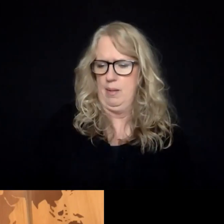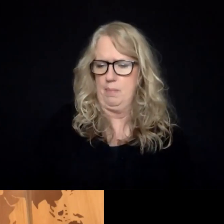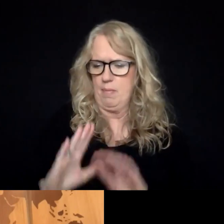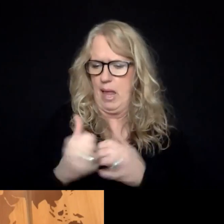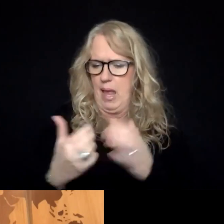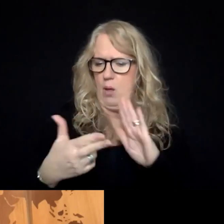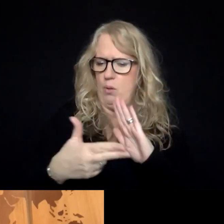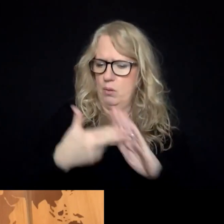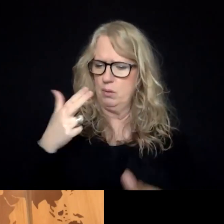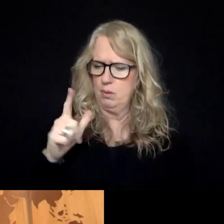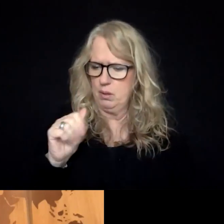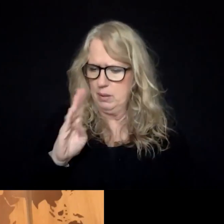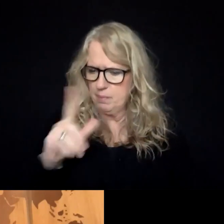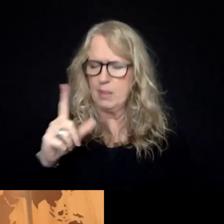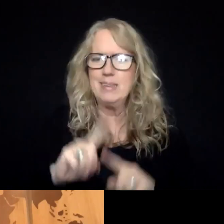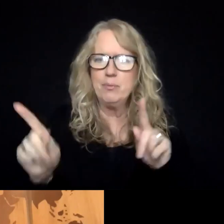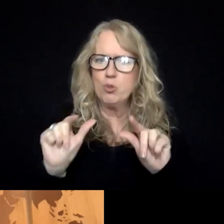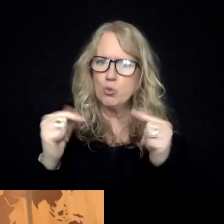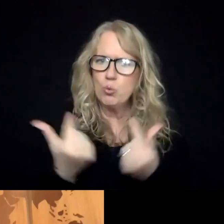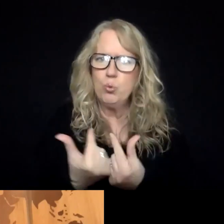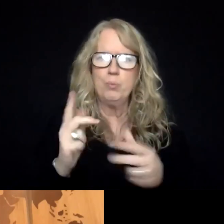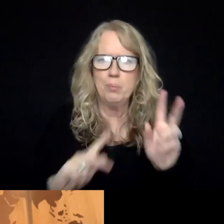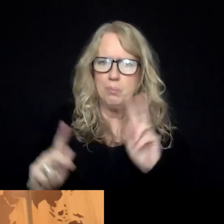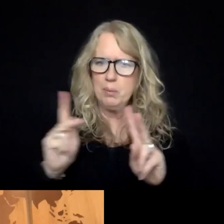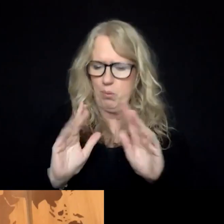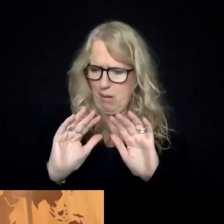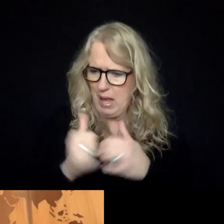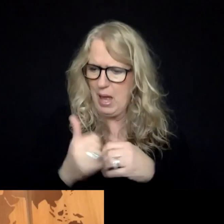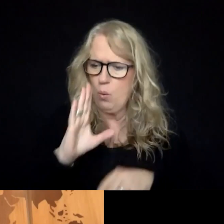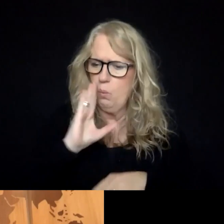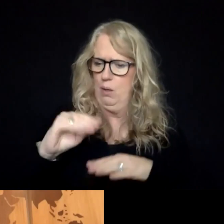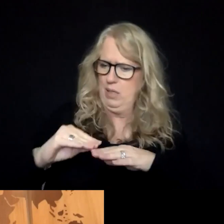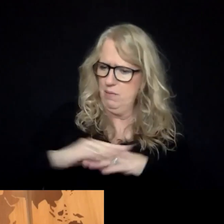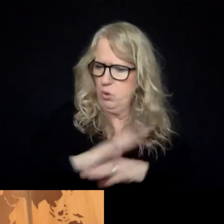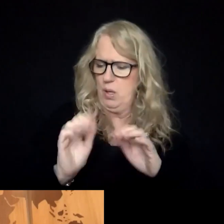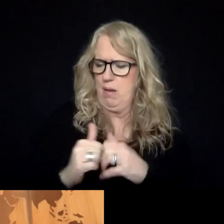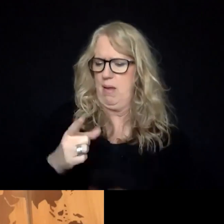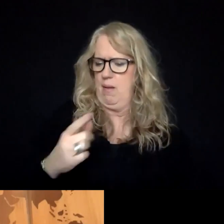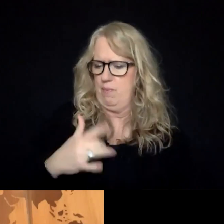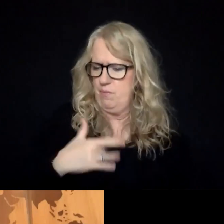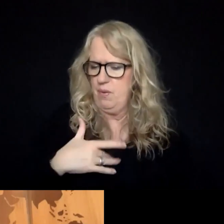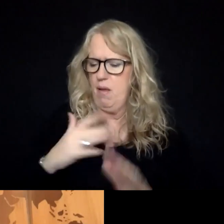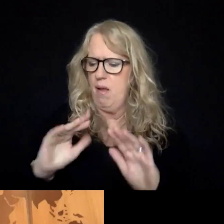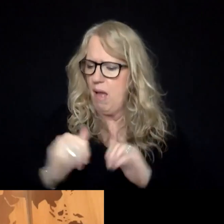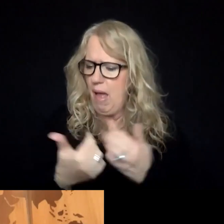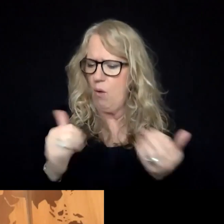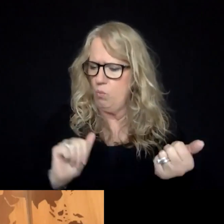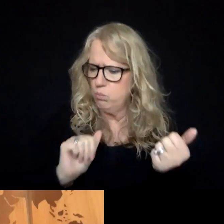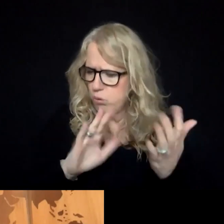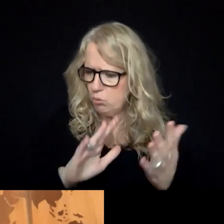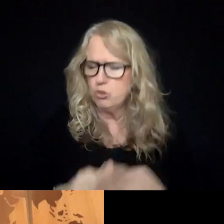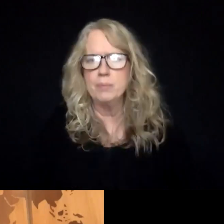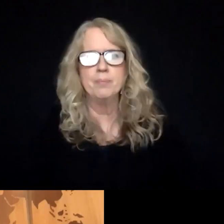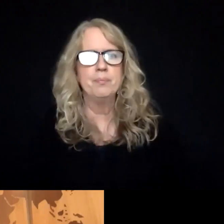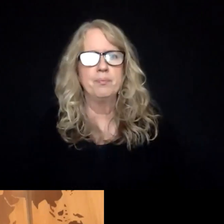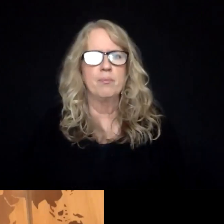label different groups of people in terms of how it can influence how they feel and how they approach? Well, just to